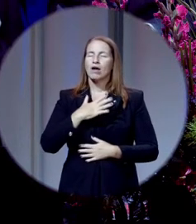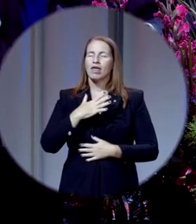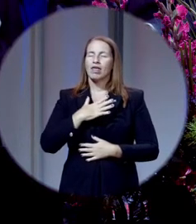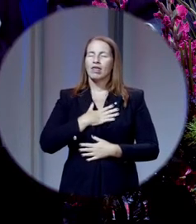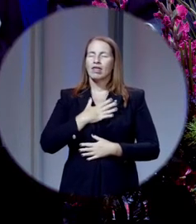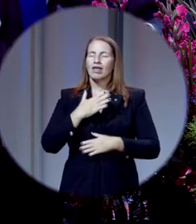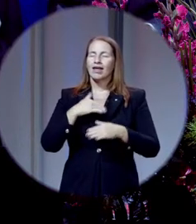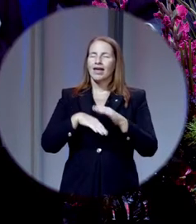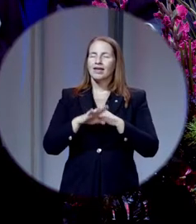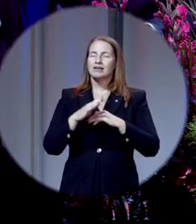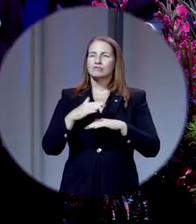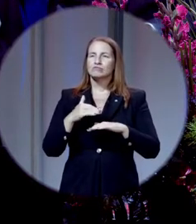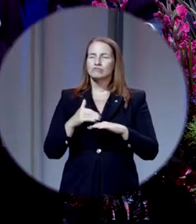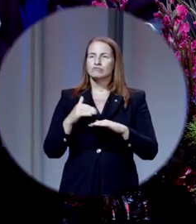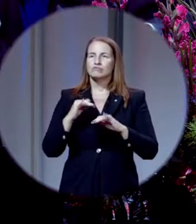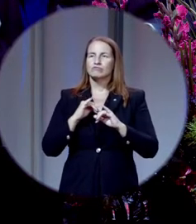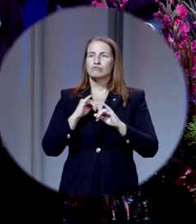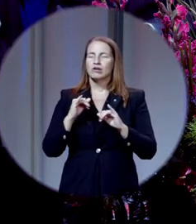breath of the planet.